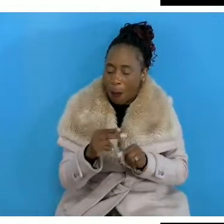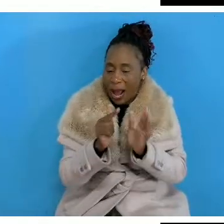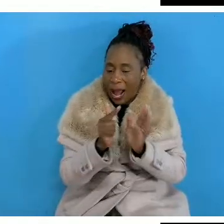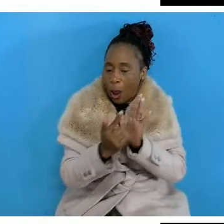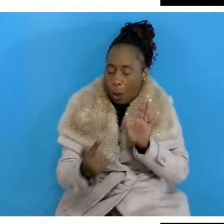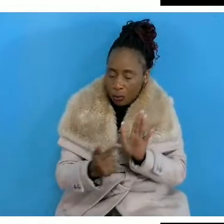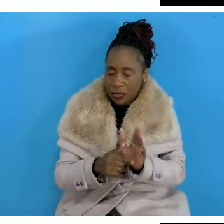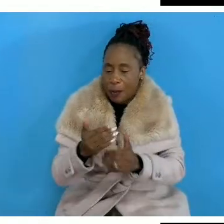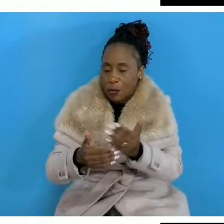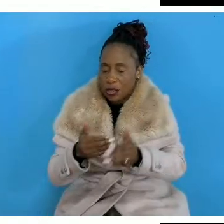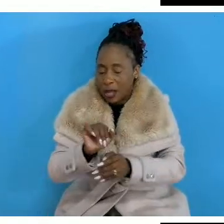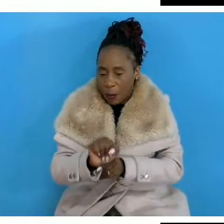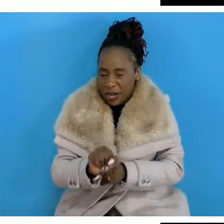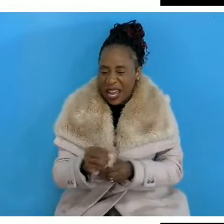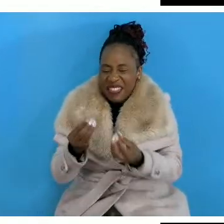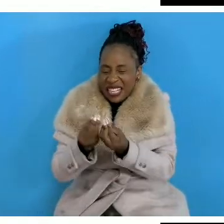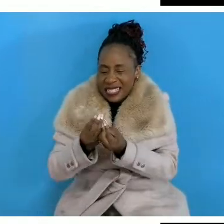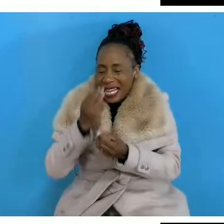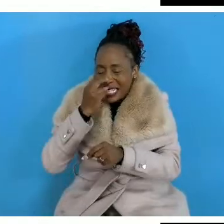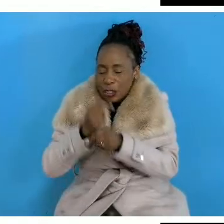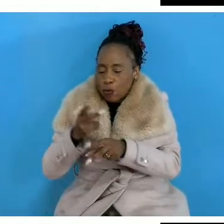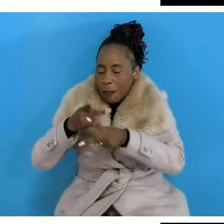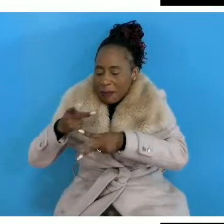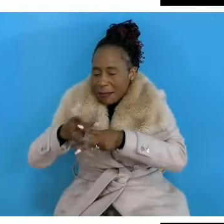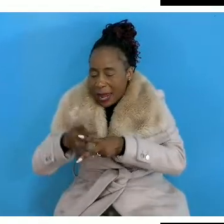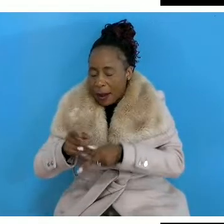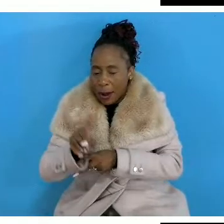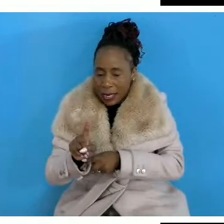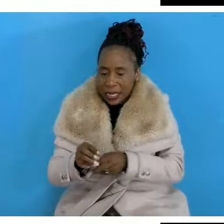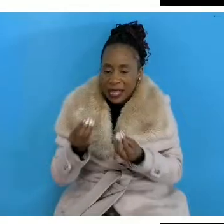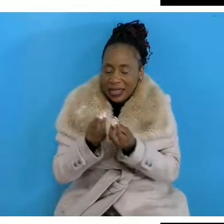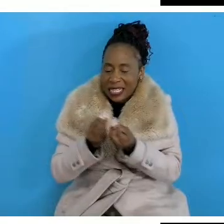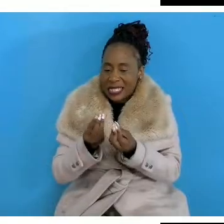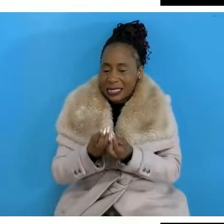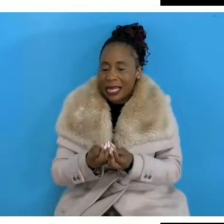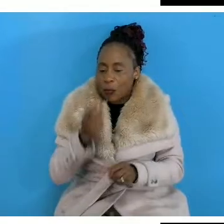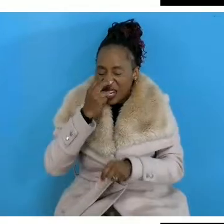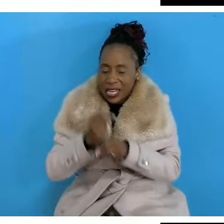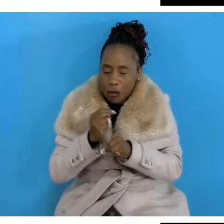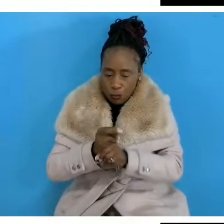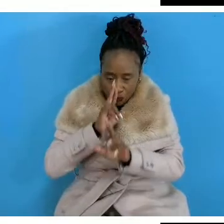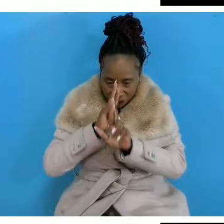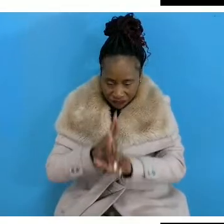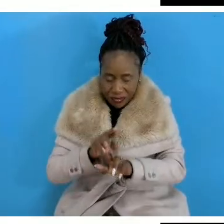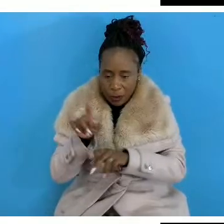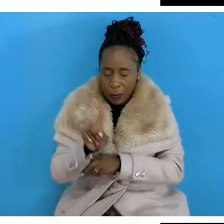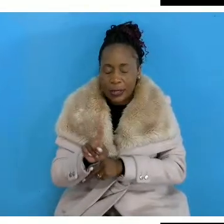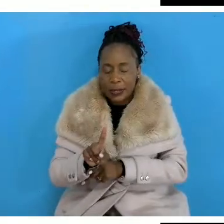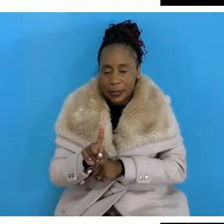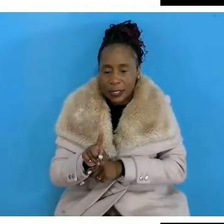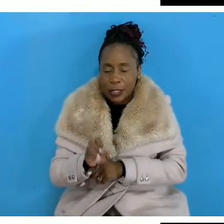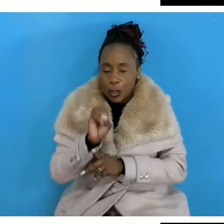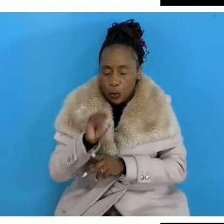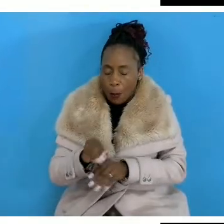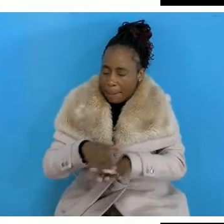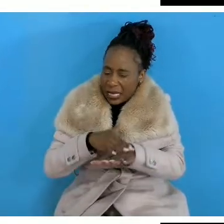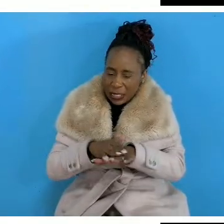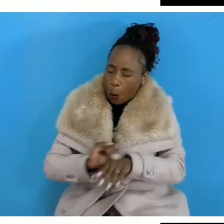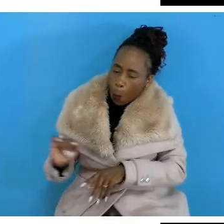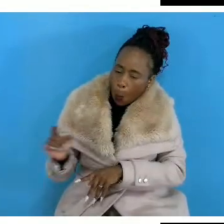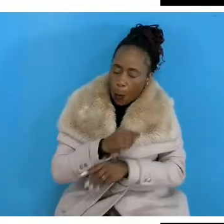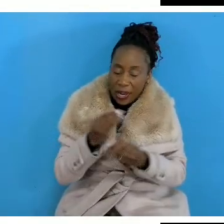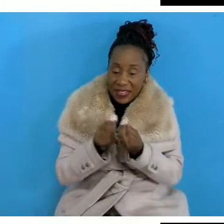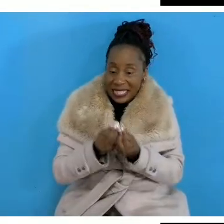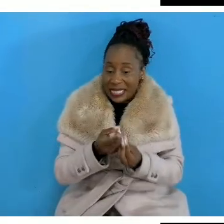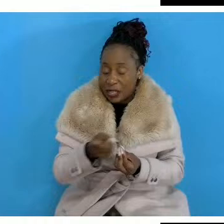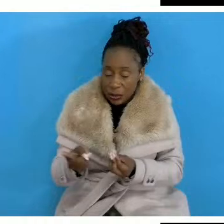that needs to be prepared, or what are the things that the applicants need to comply with? So basically, all those things we are going to